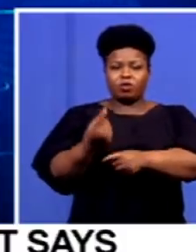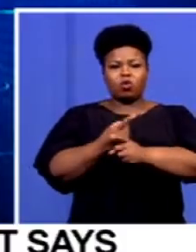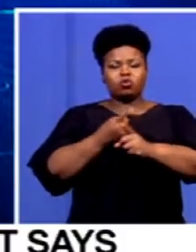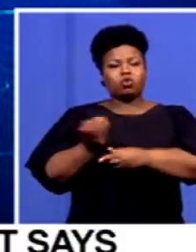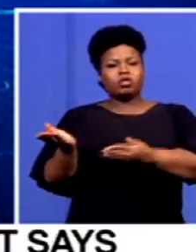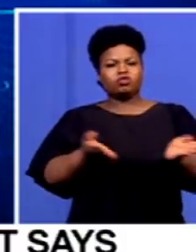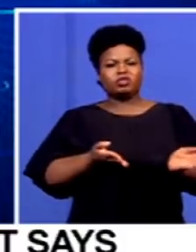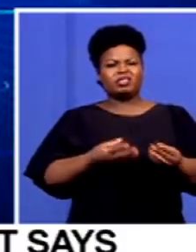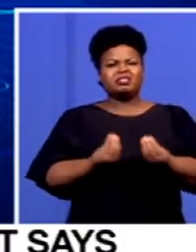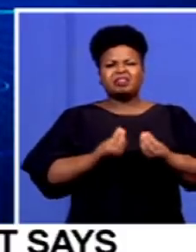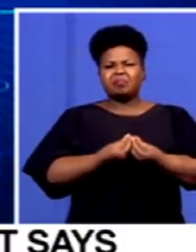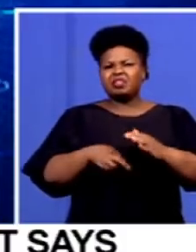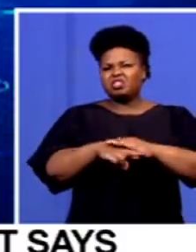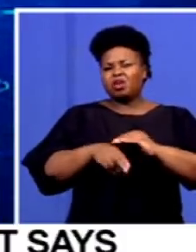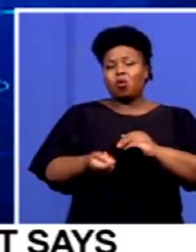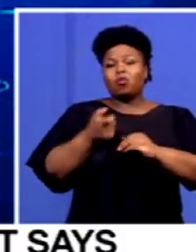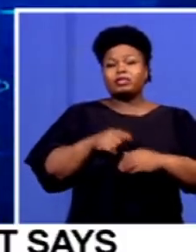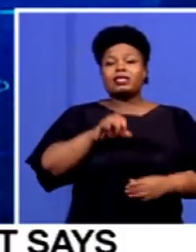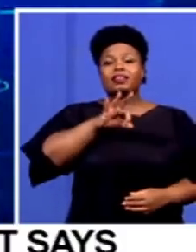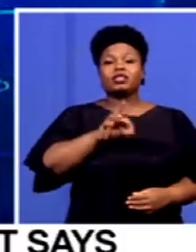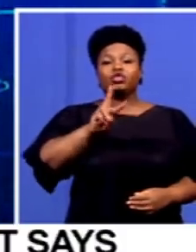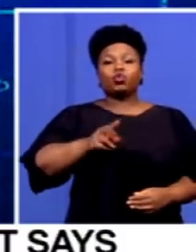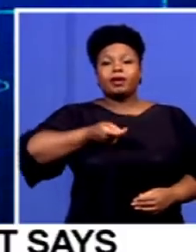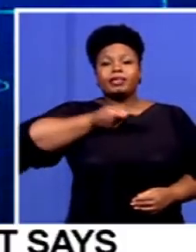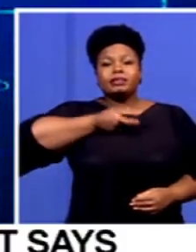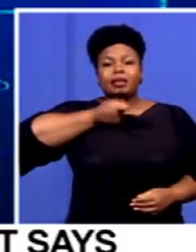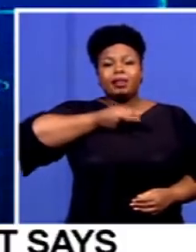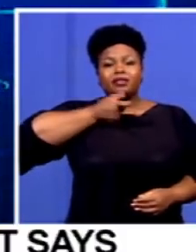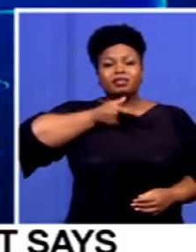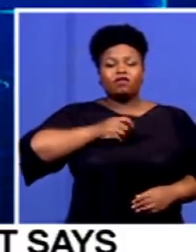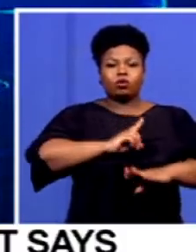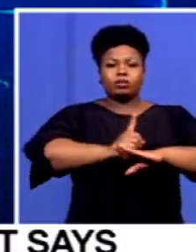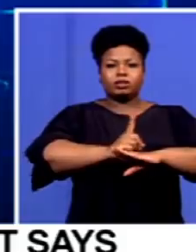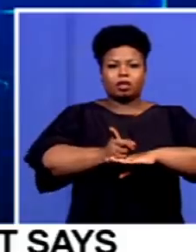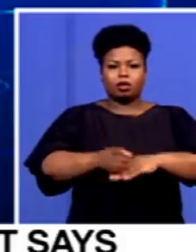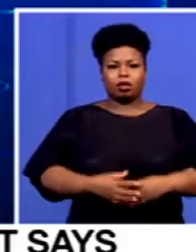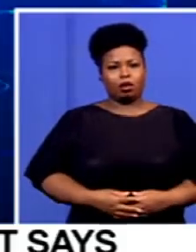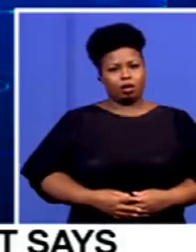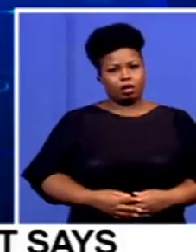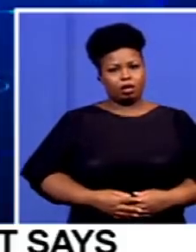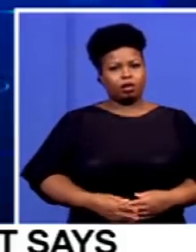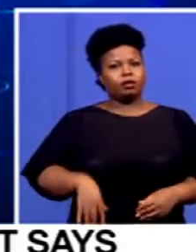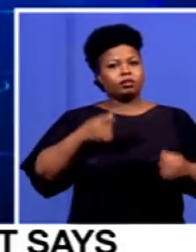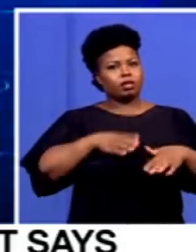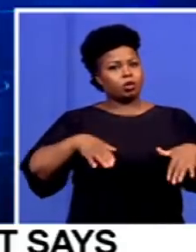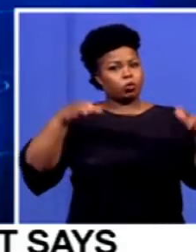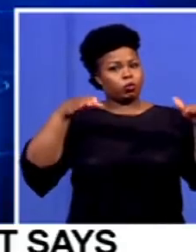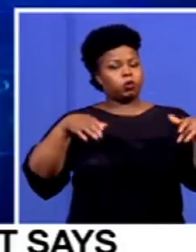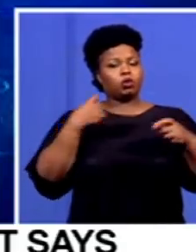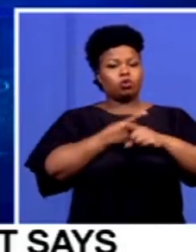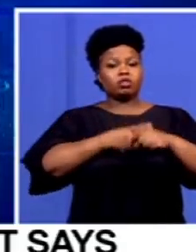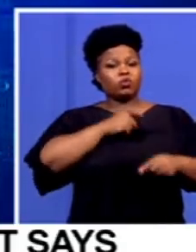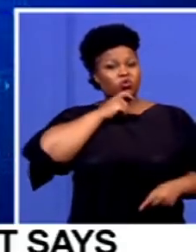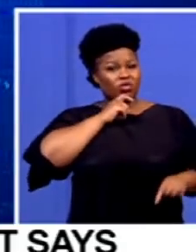producing something in the region of 32 tablets, Mandrax tablets per second. And they had two machines in which they were